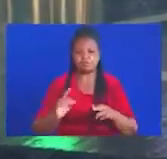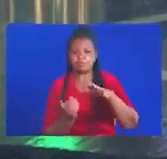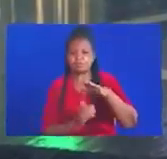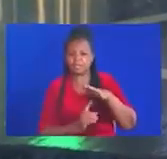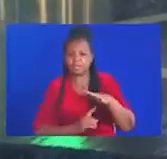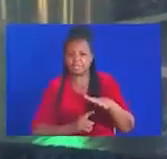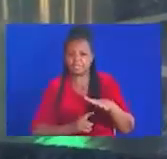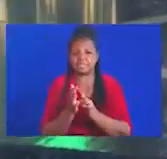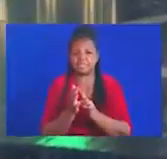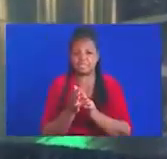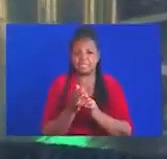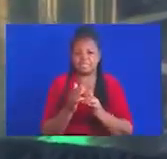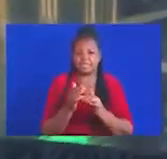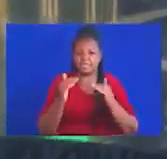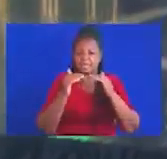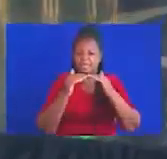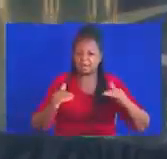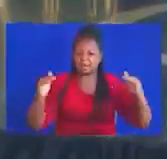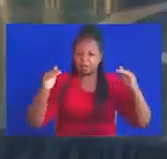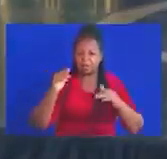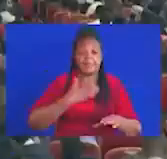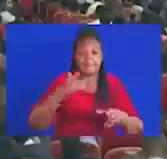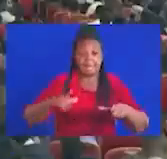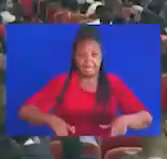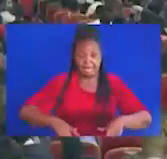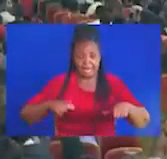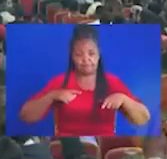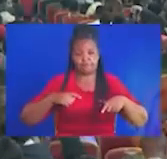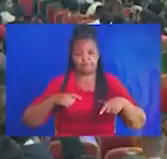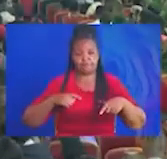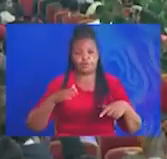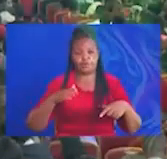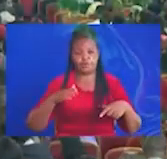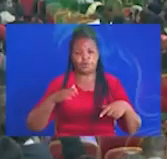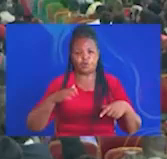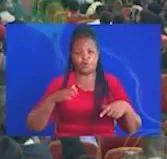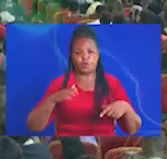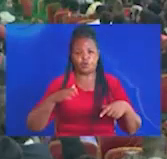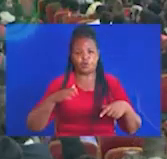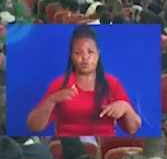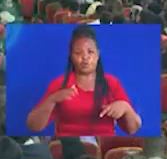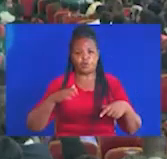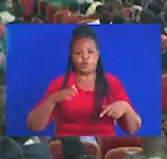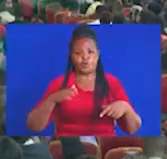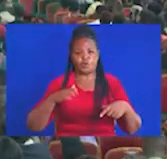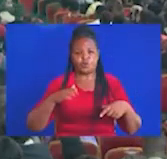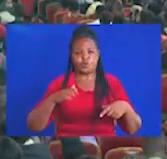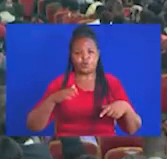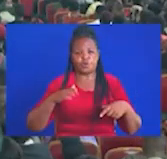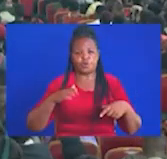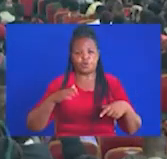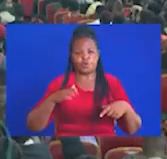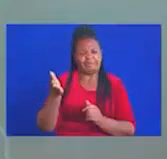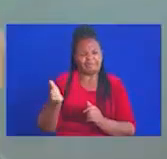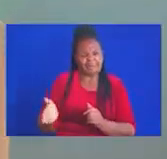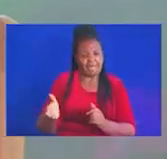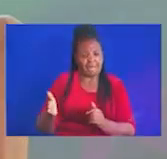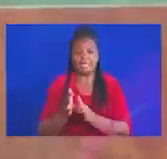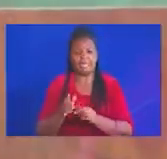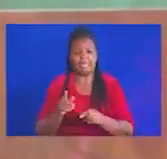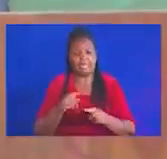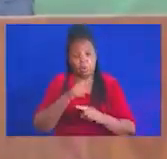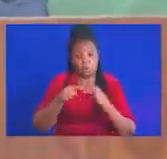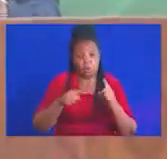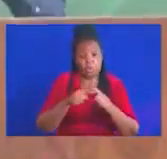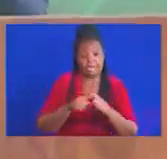by and with and through an encounter. He says, my greatest, a few points as we begin this session. There is a way